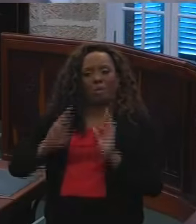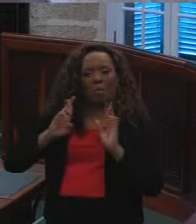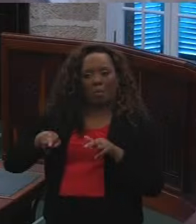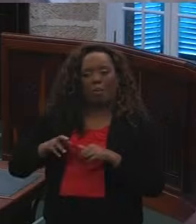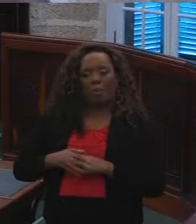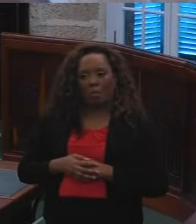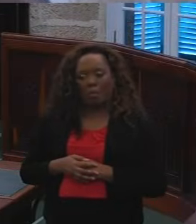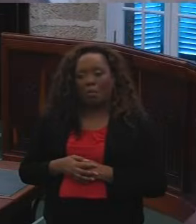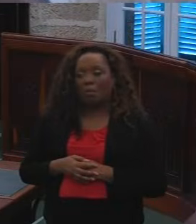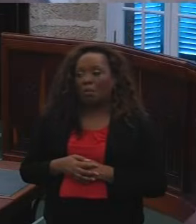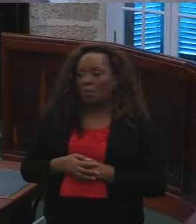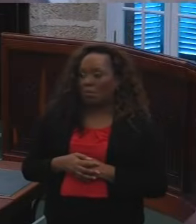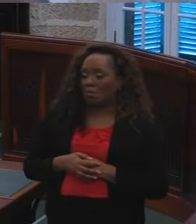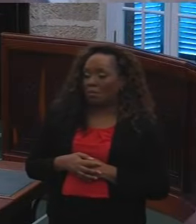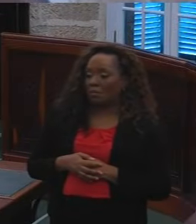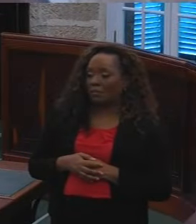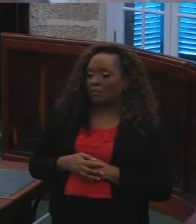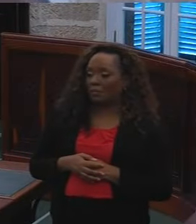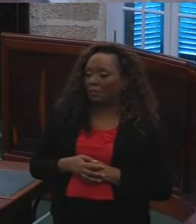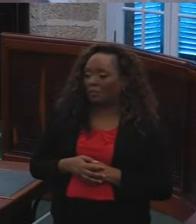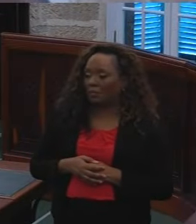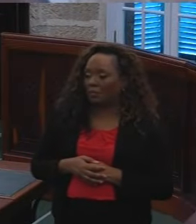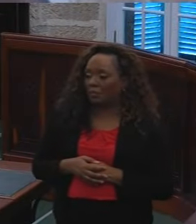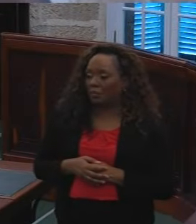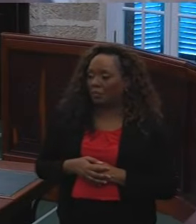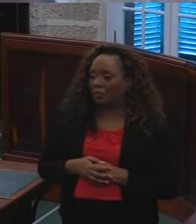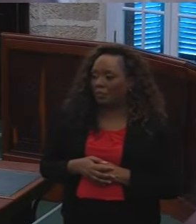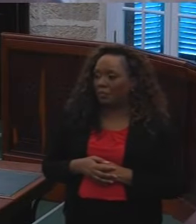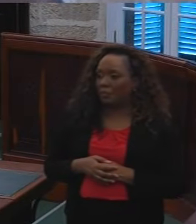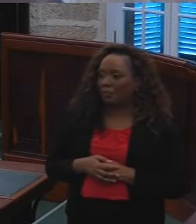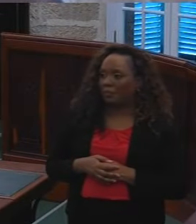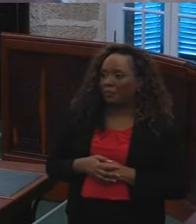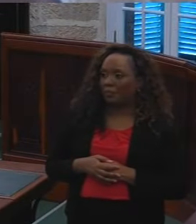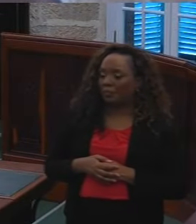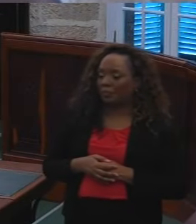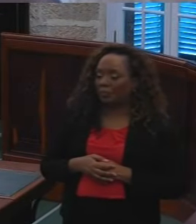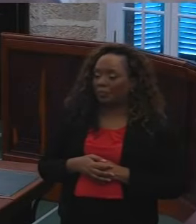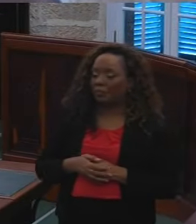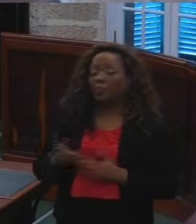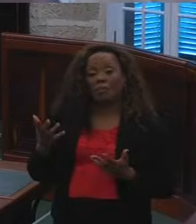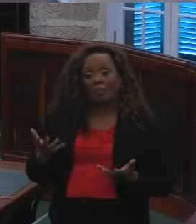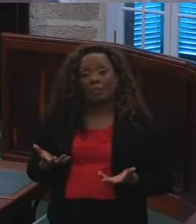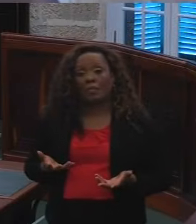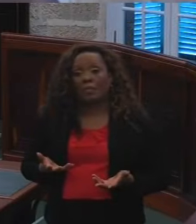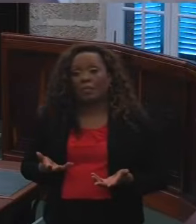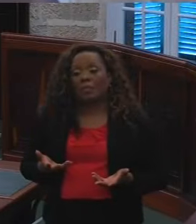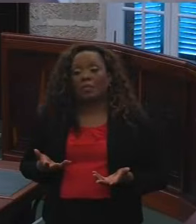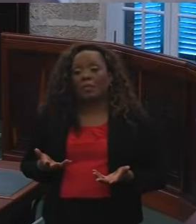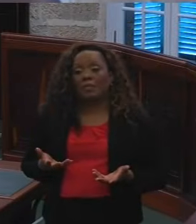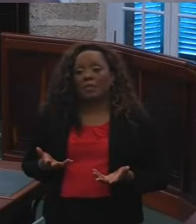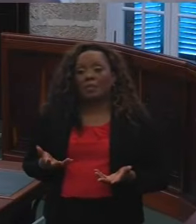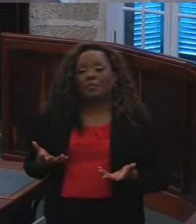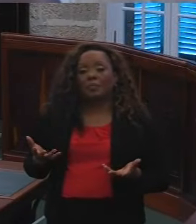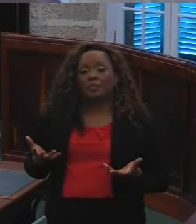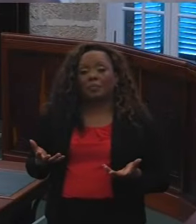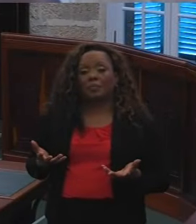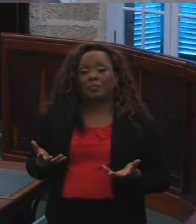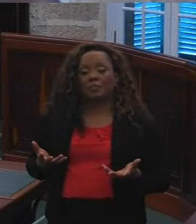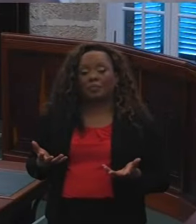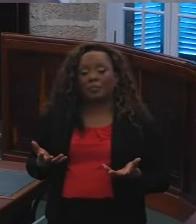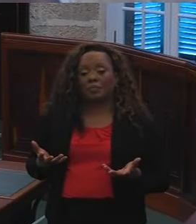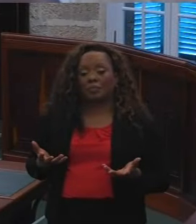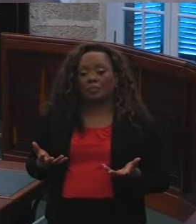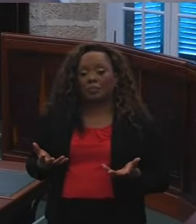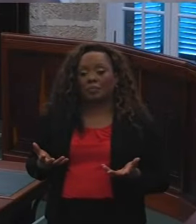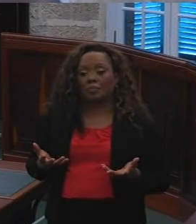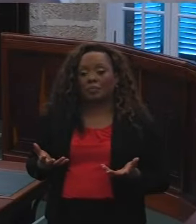will come within 2 months after the day of the year